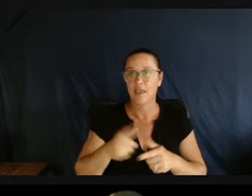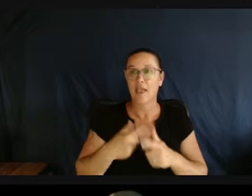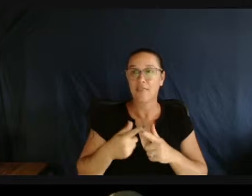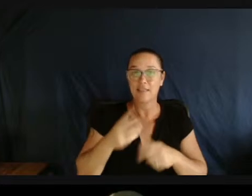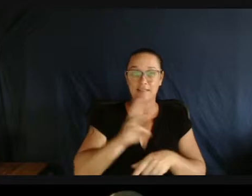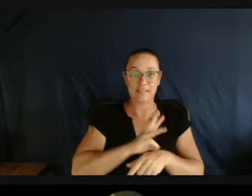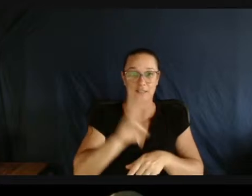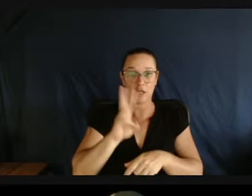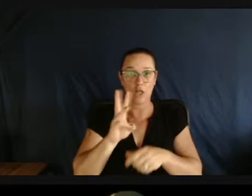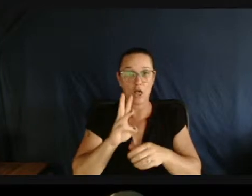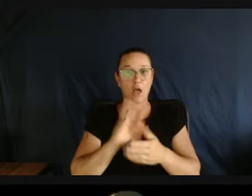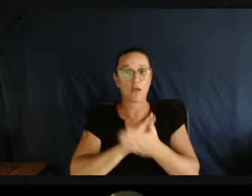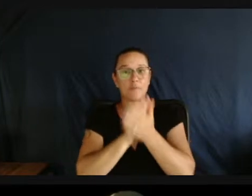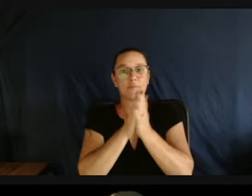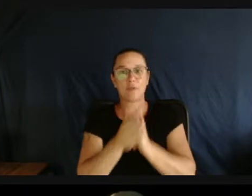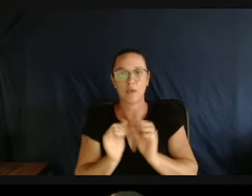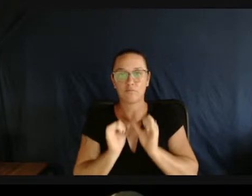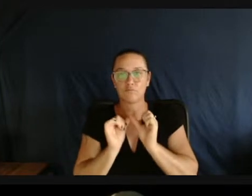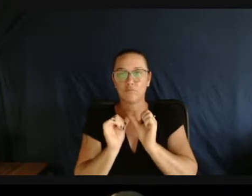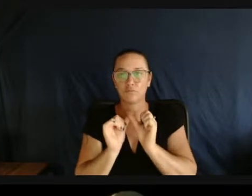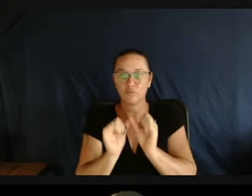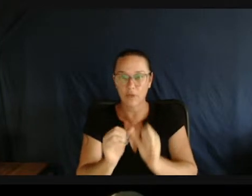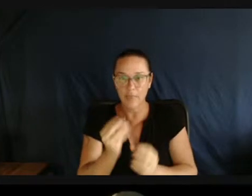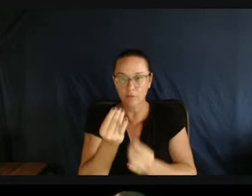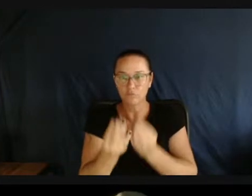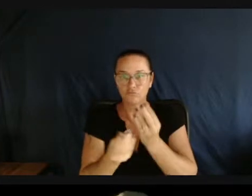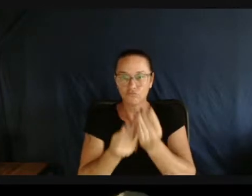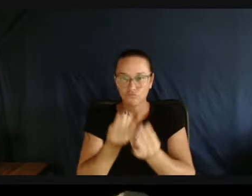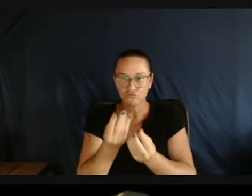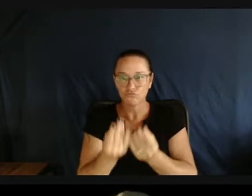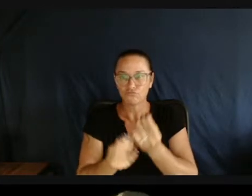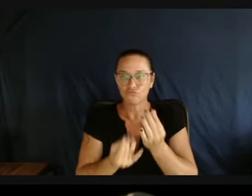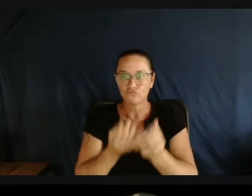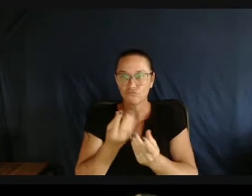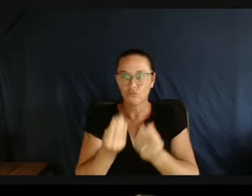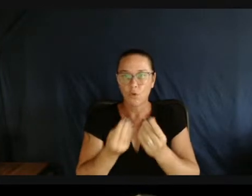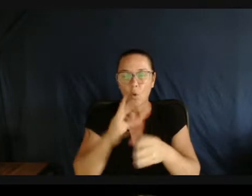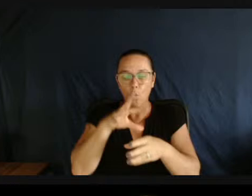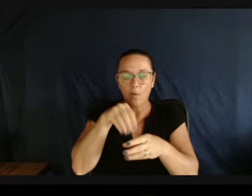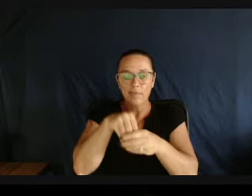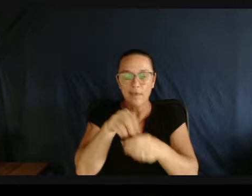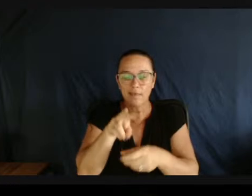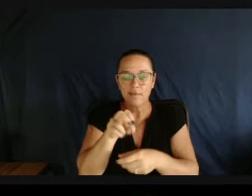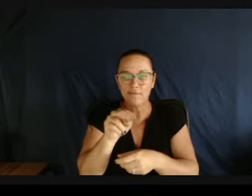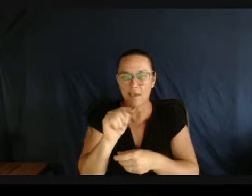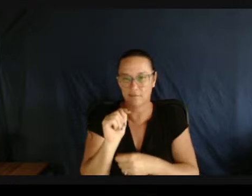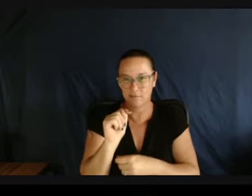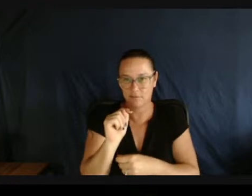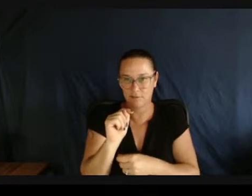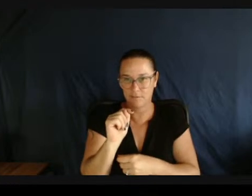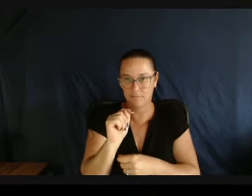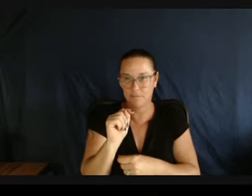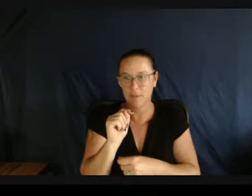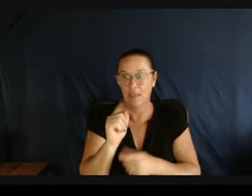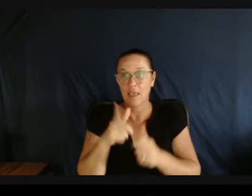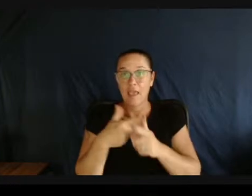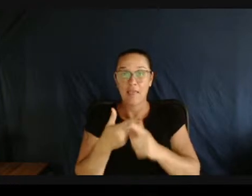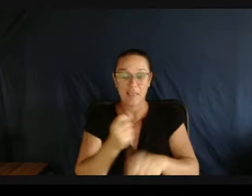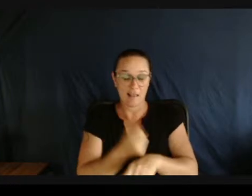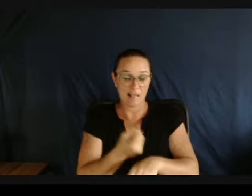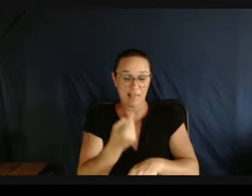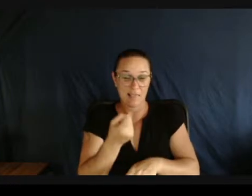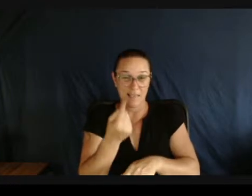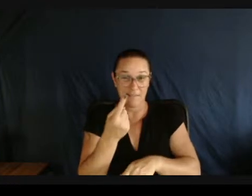continuous. It increased to low fountaining, all within that vent. By 11 p.m., let's see